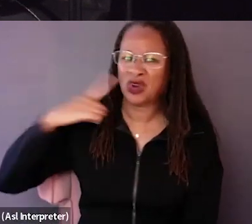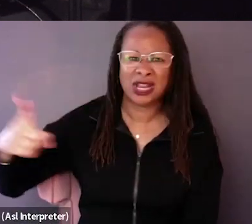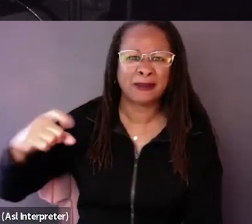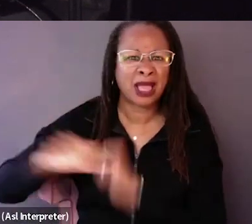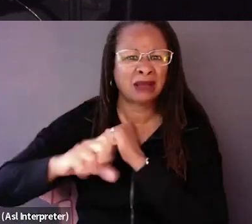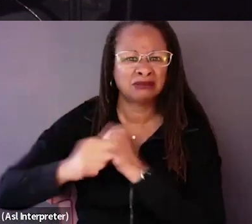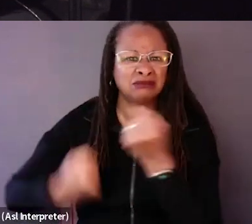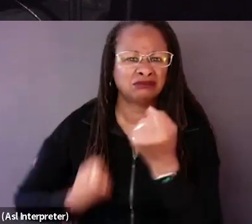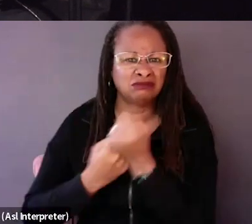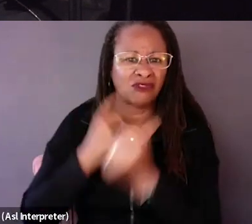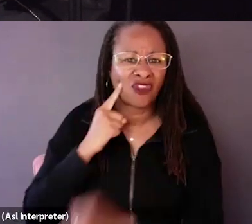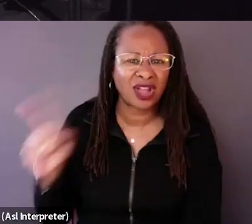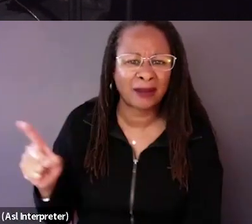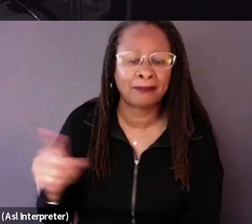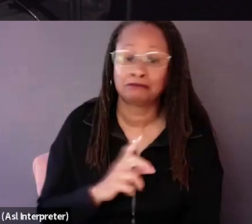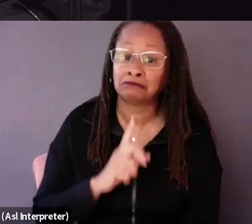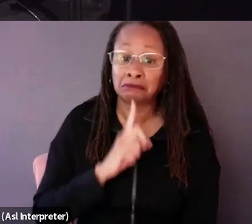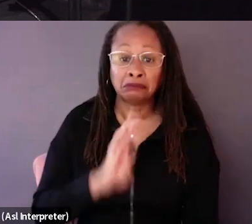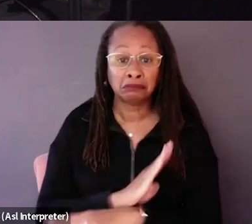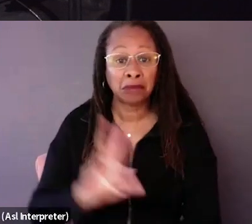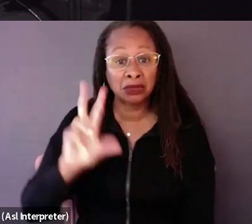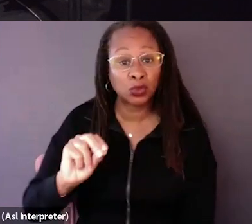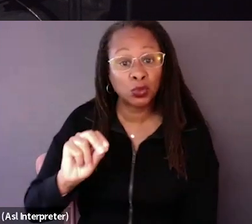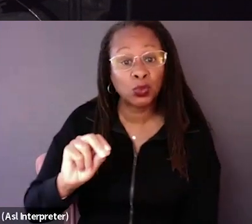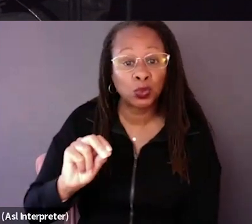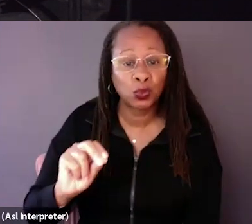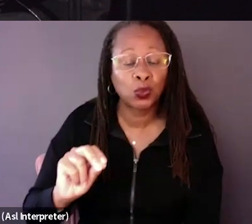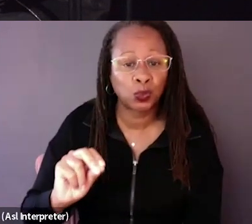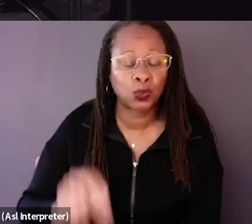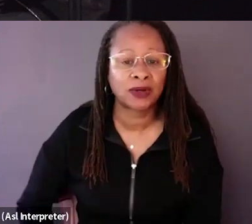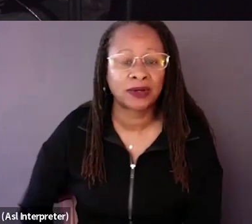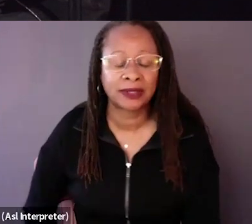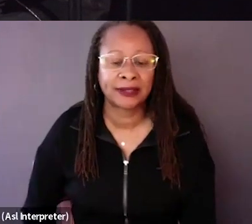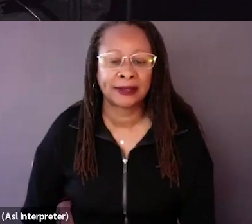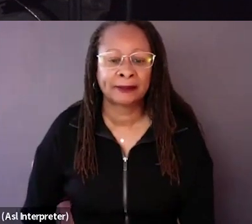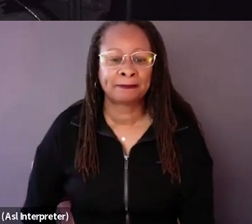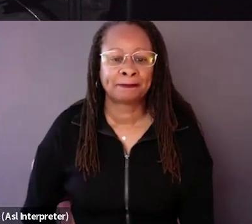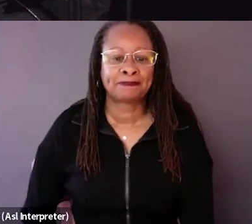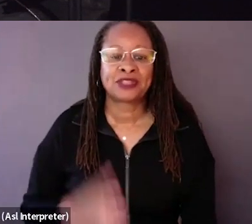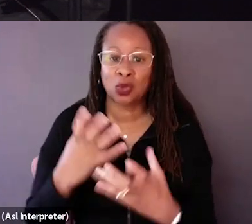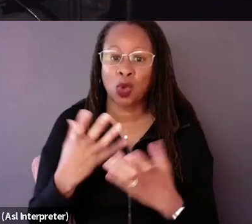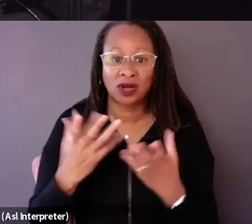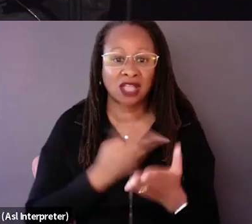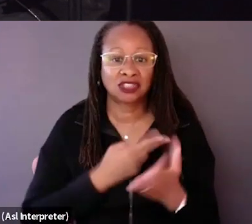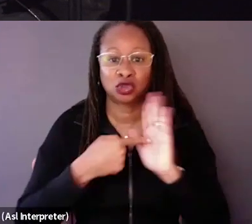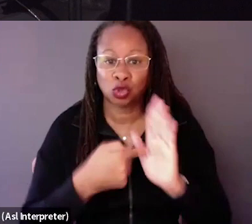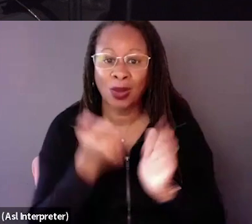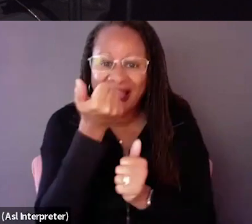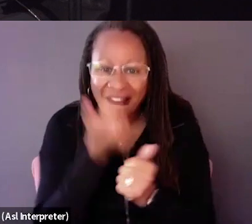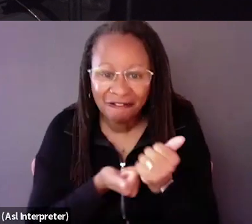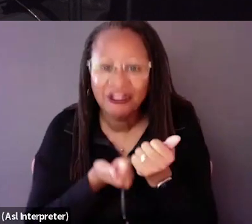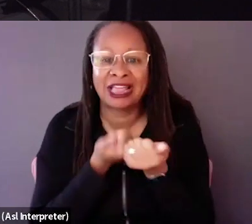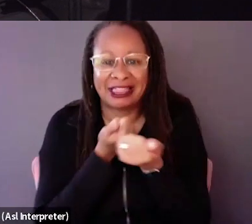David Lewis, and we didn't show them the film until the end, when we were done.